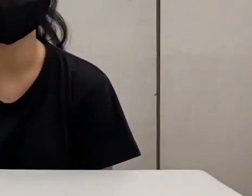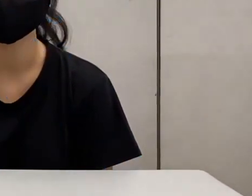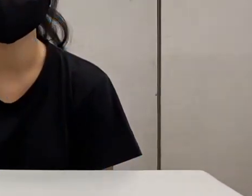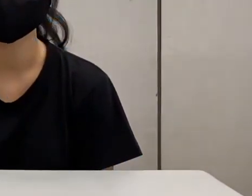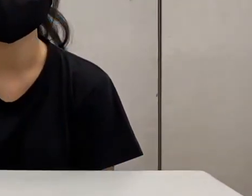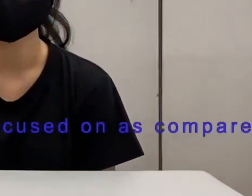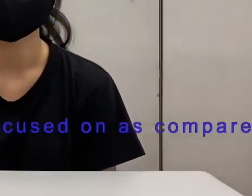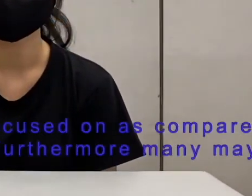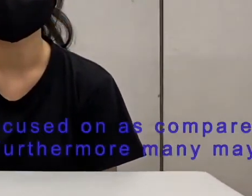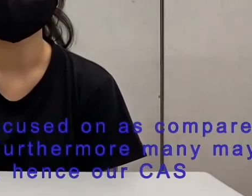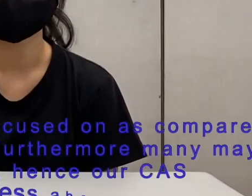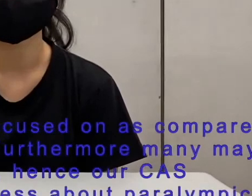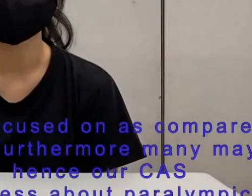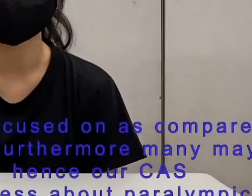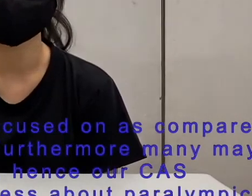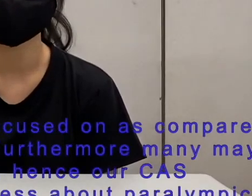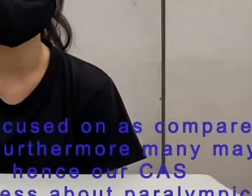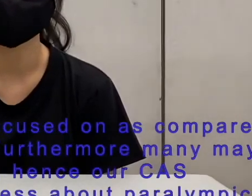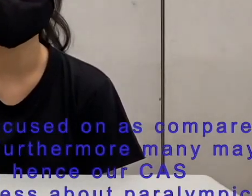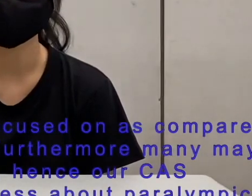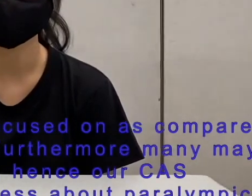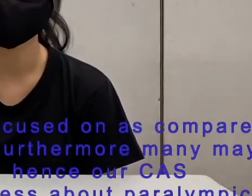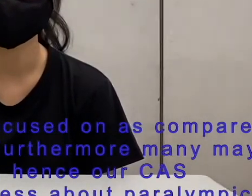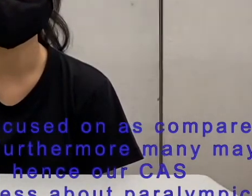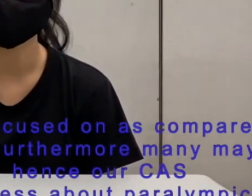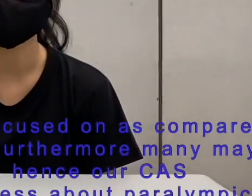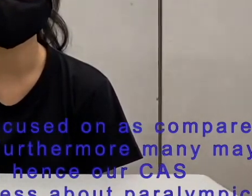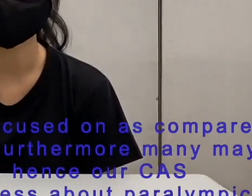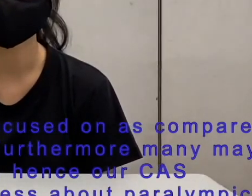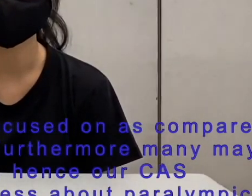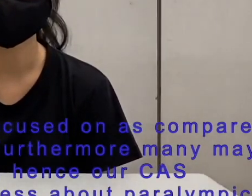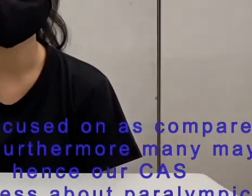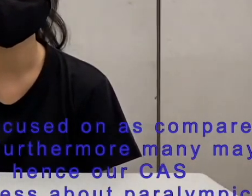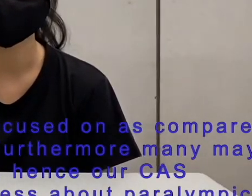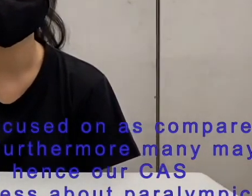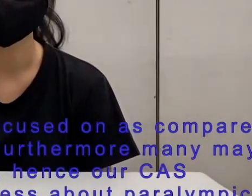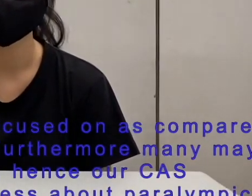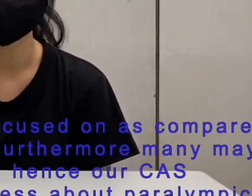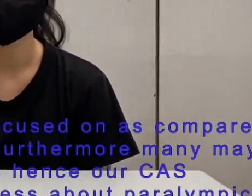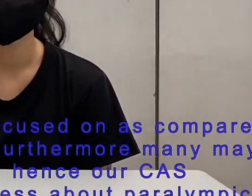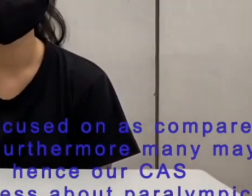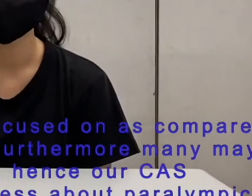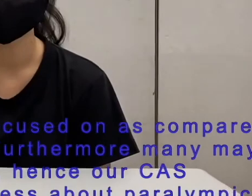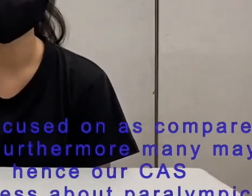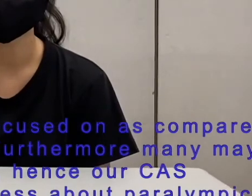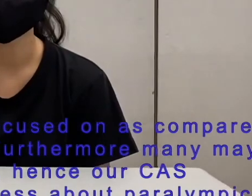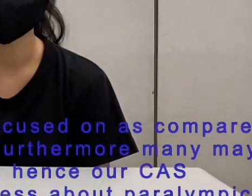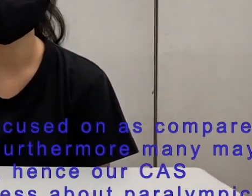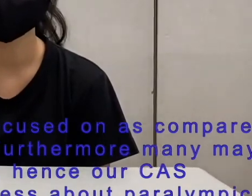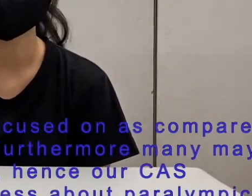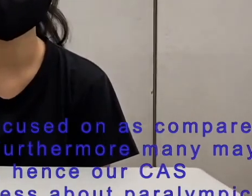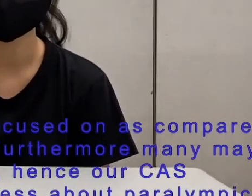behind. Inclusivity of the disabled is something that is less focused on as compared to other inequalities such as gender, race or